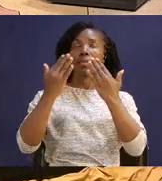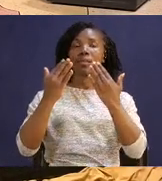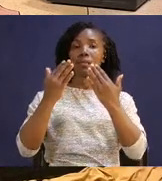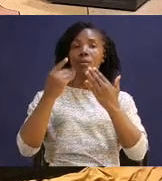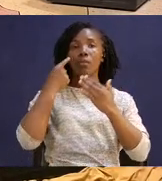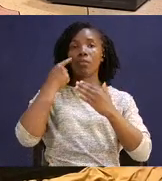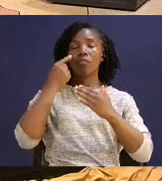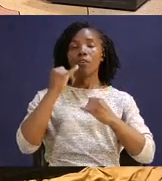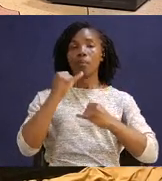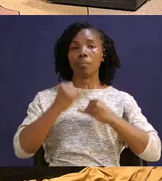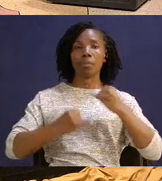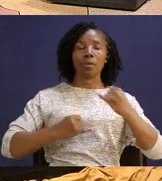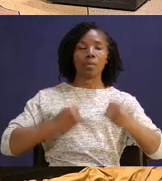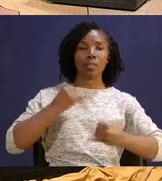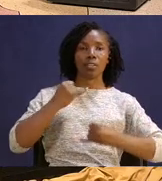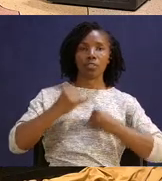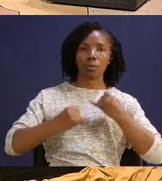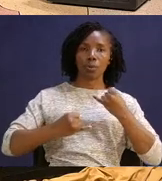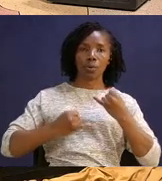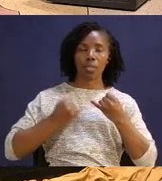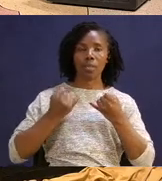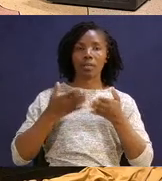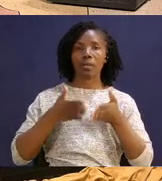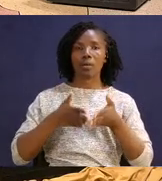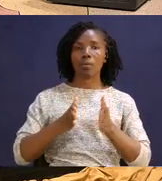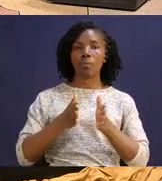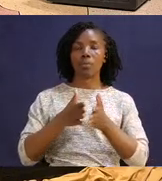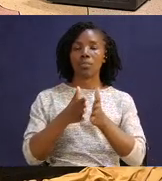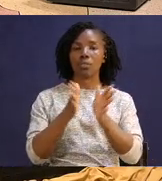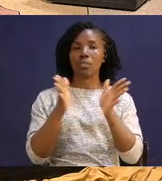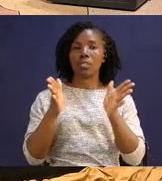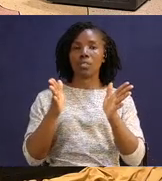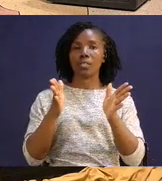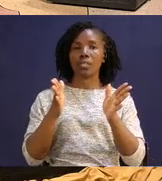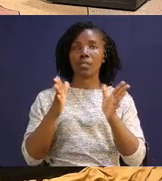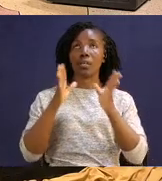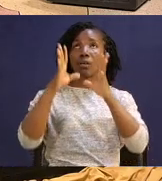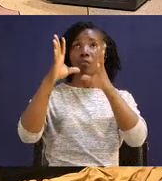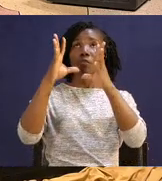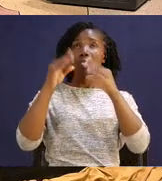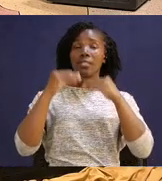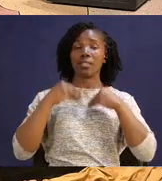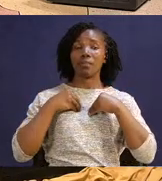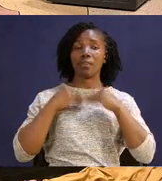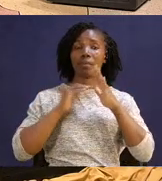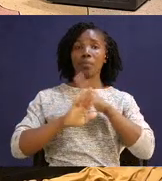for the joy and the opportunity of receiving your word.